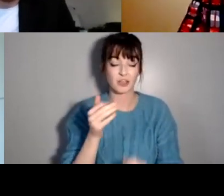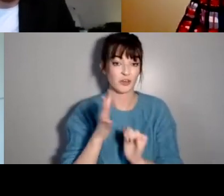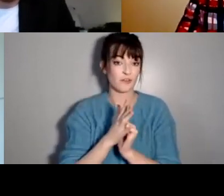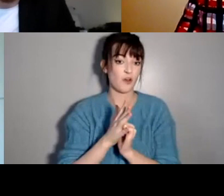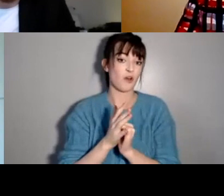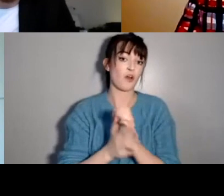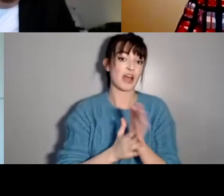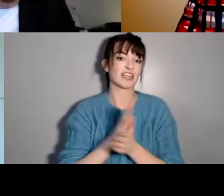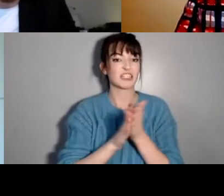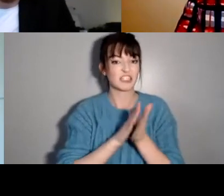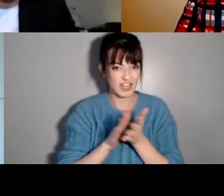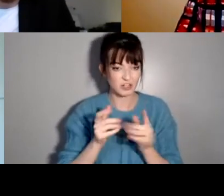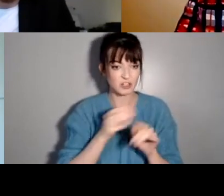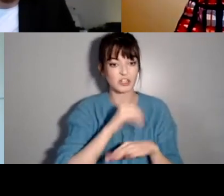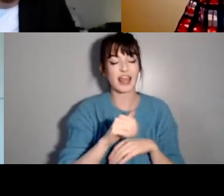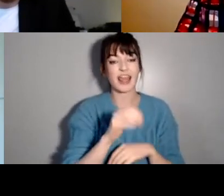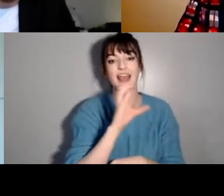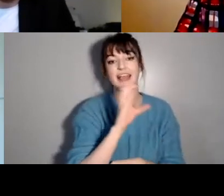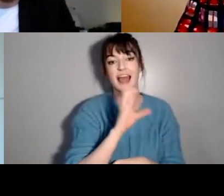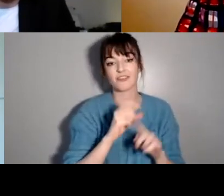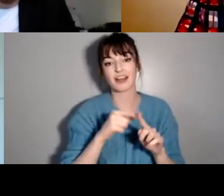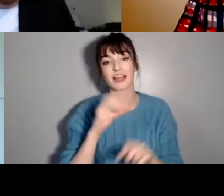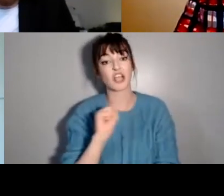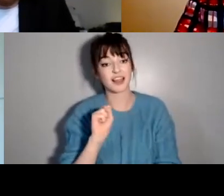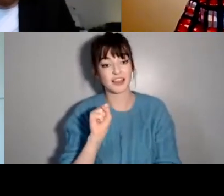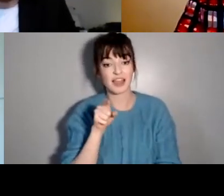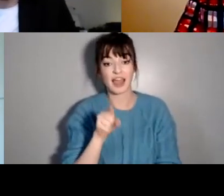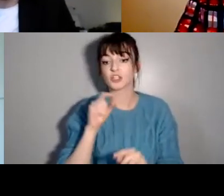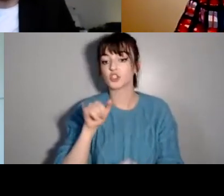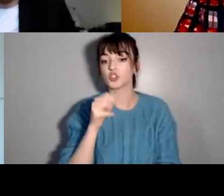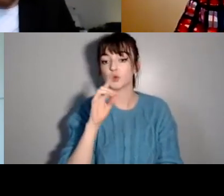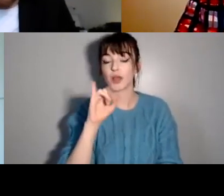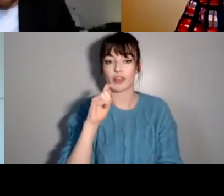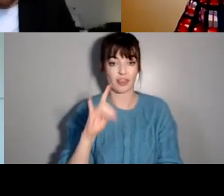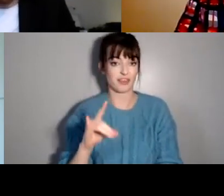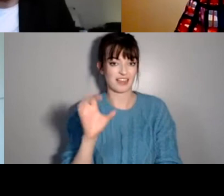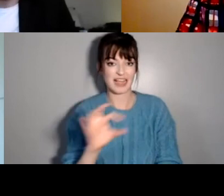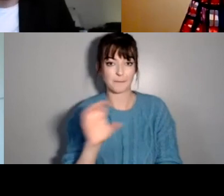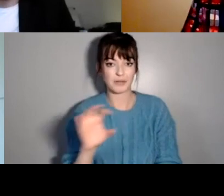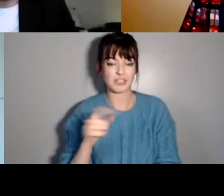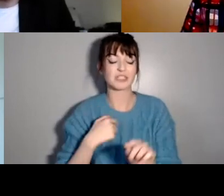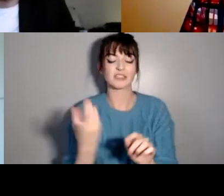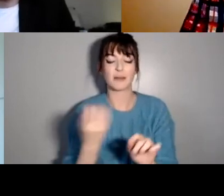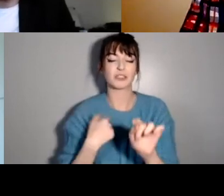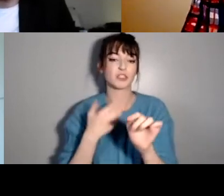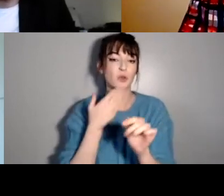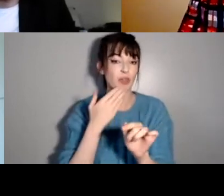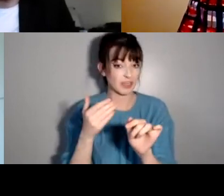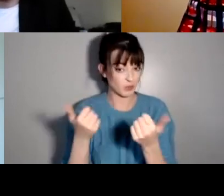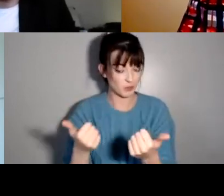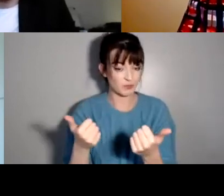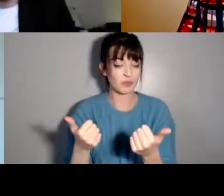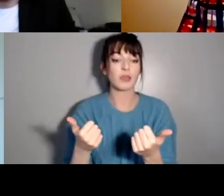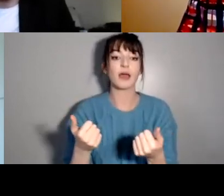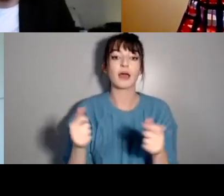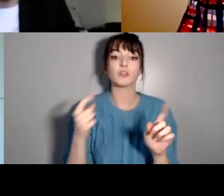signers, Catherine and Shelley, and Judith, our captioner. So thank you very much to them. Again, thanks